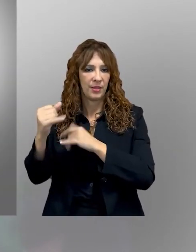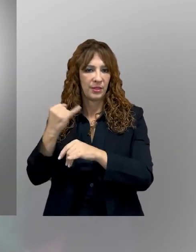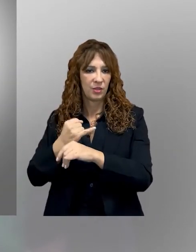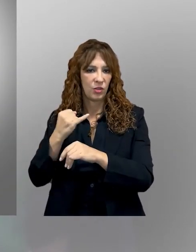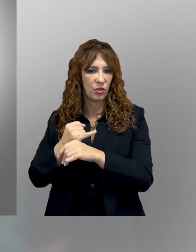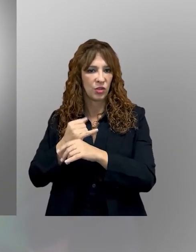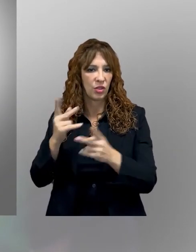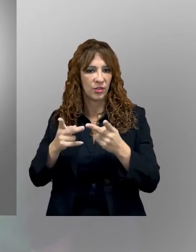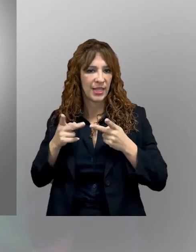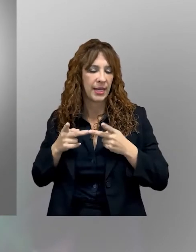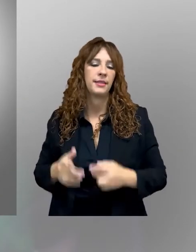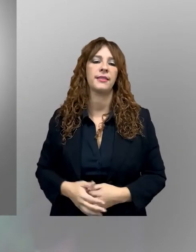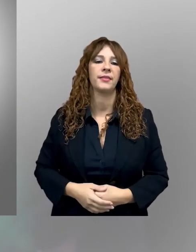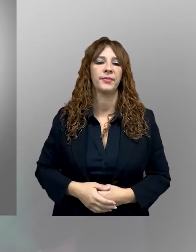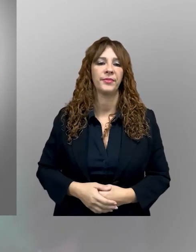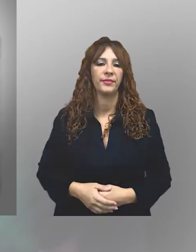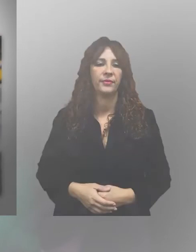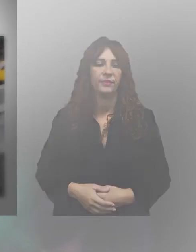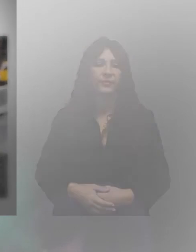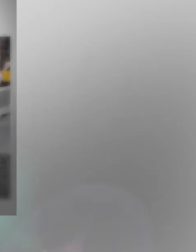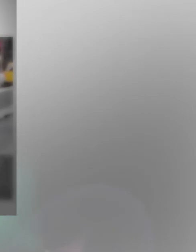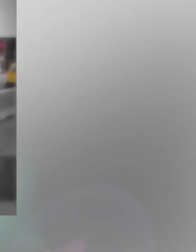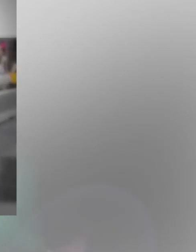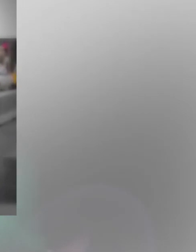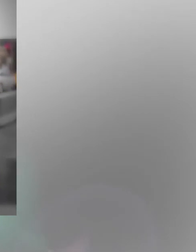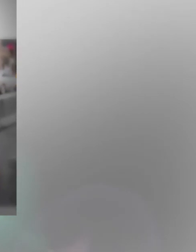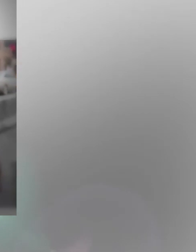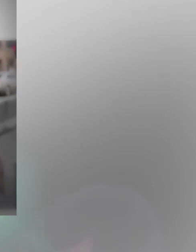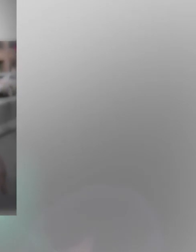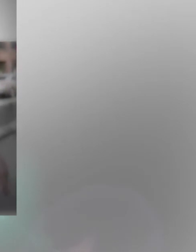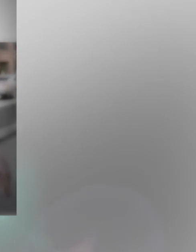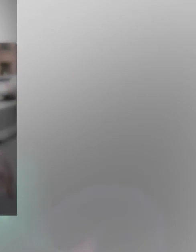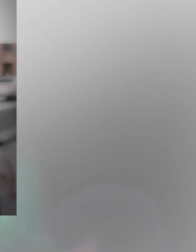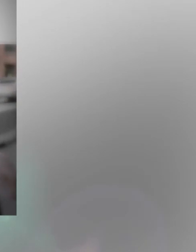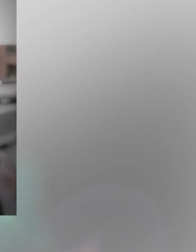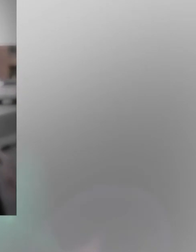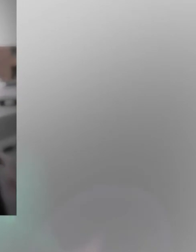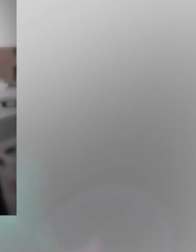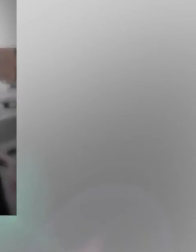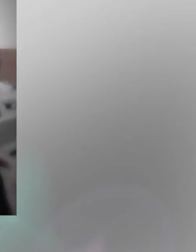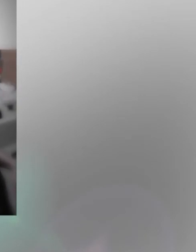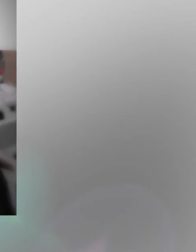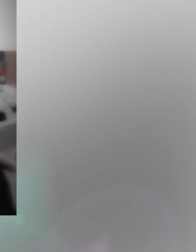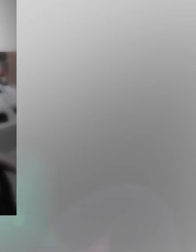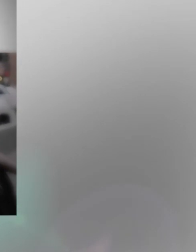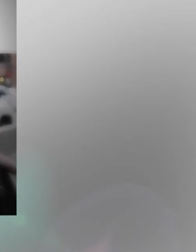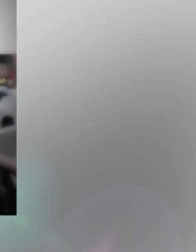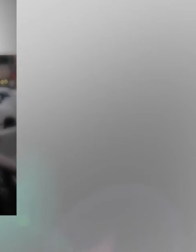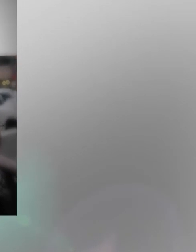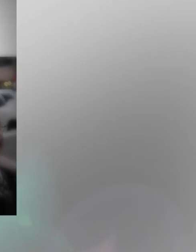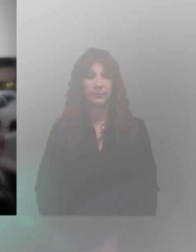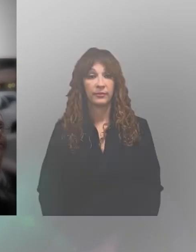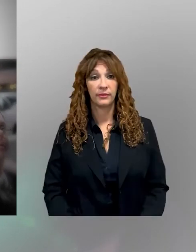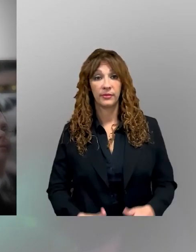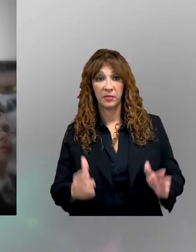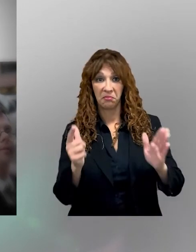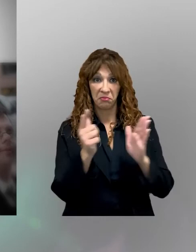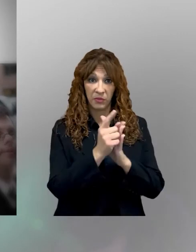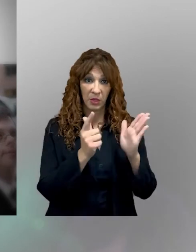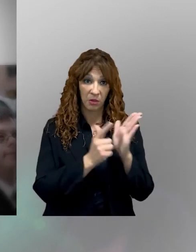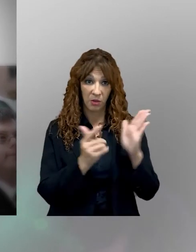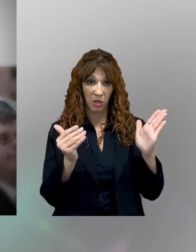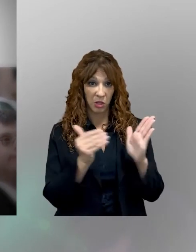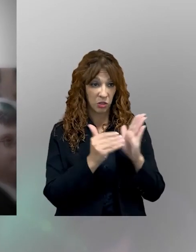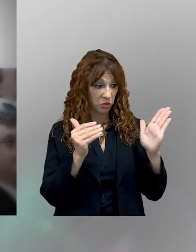settings. 2011 Chicago Tribune article. Deal gives 3,000 disabled people choice of community-based housing.